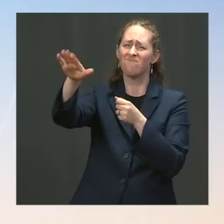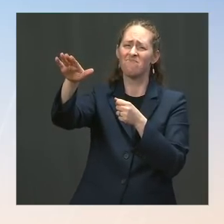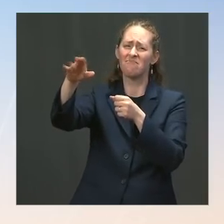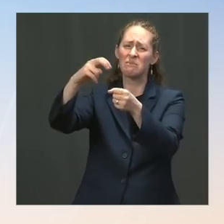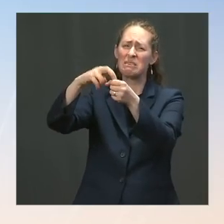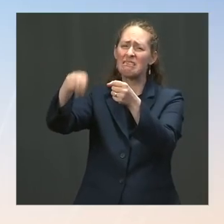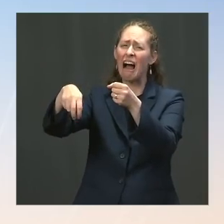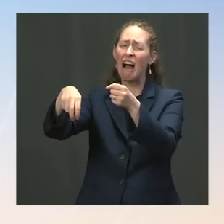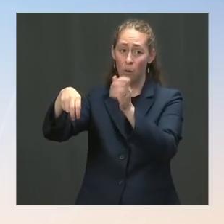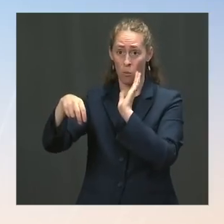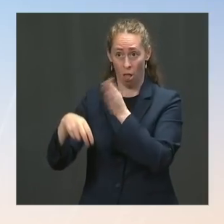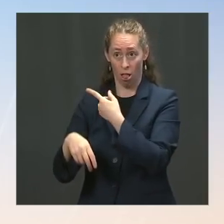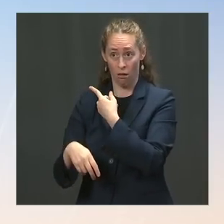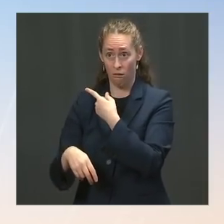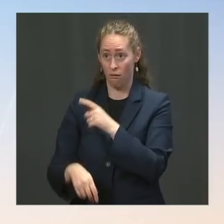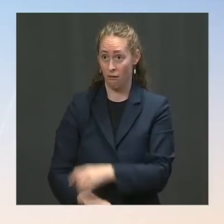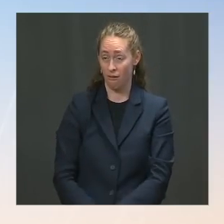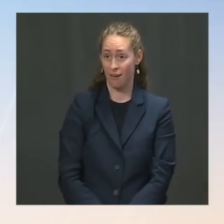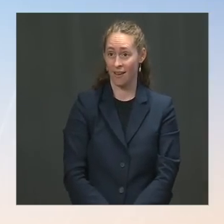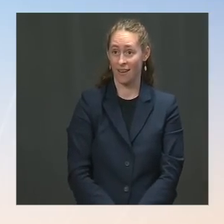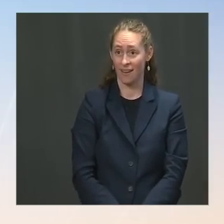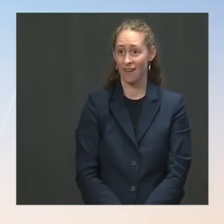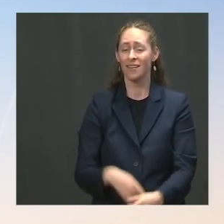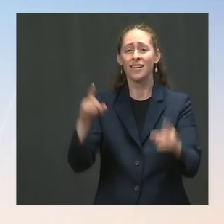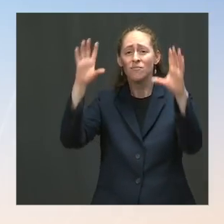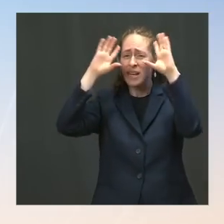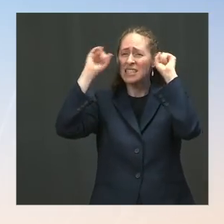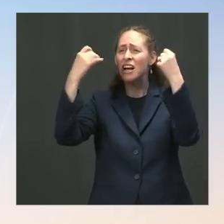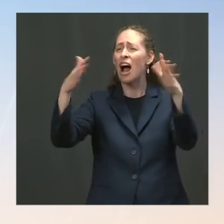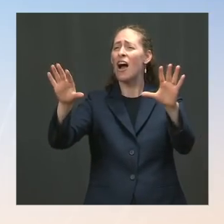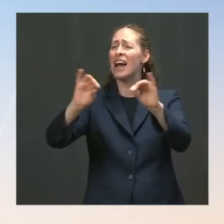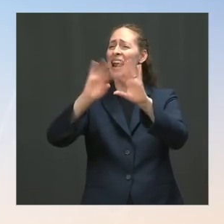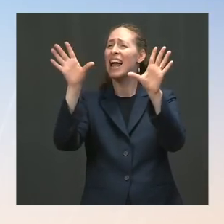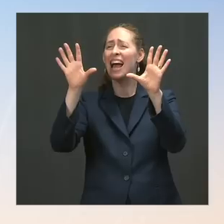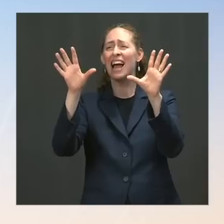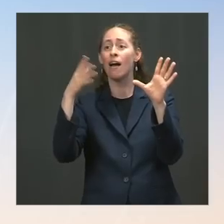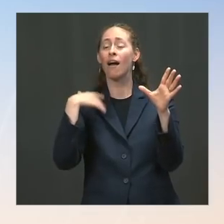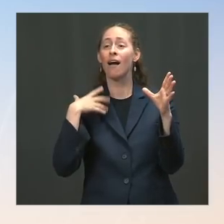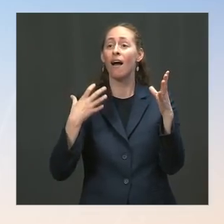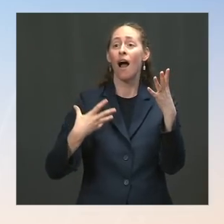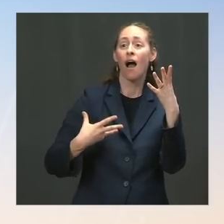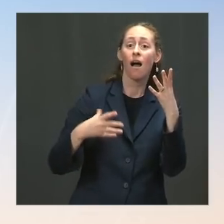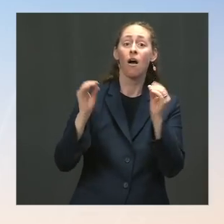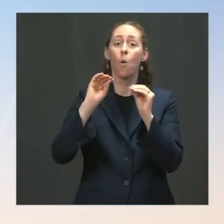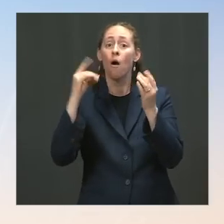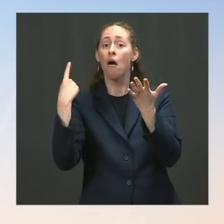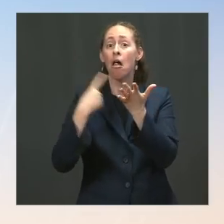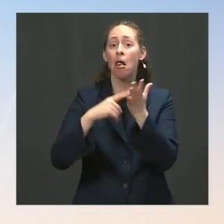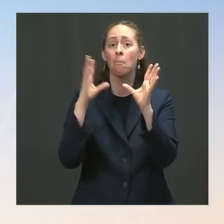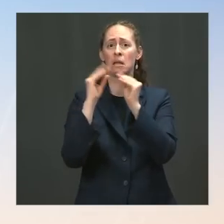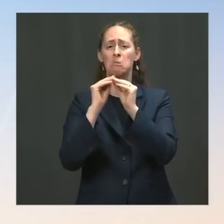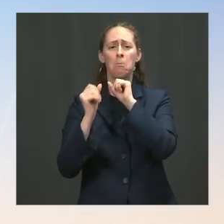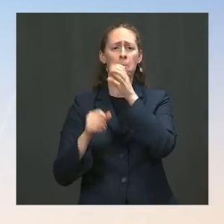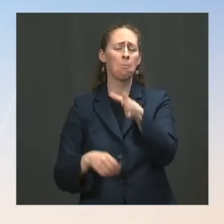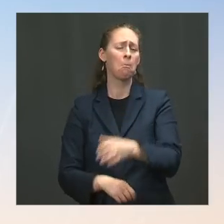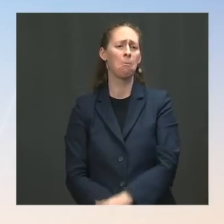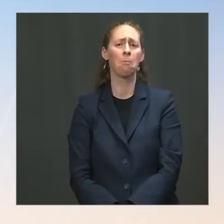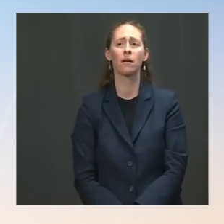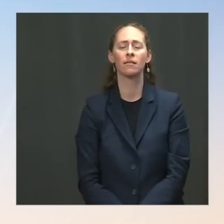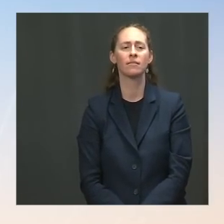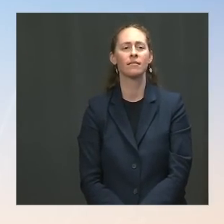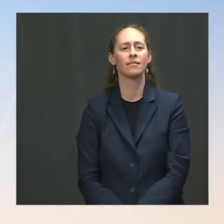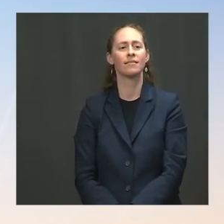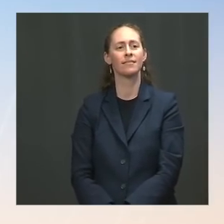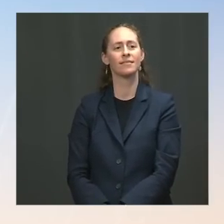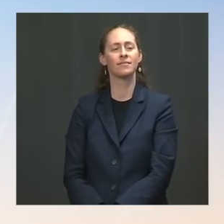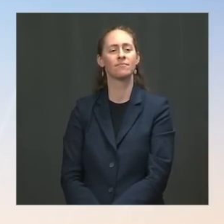and I have no planned calls to preview or predict for you. Okay. I also have a question on EV related. Infrastructure bill, if I